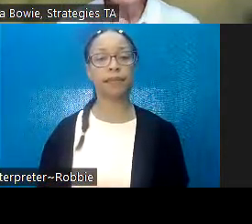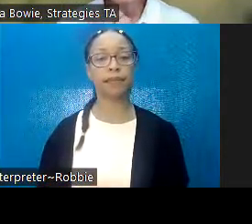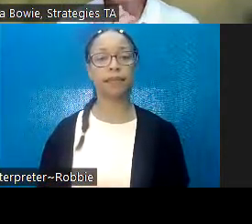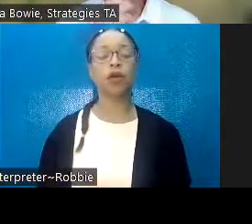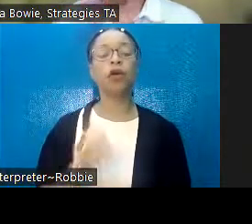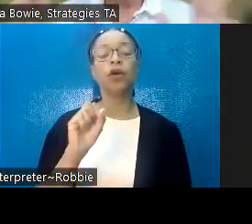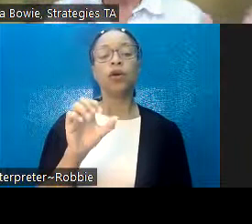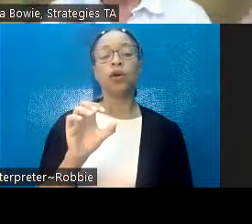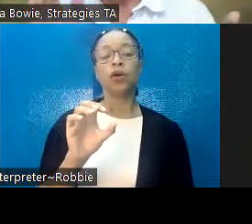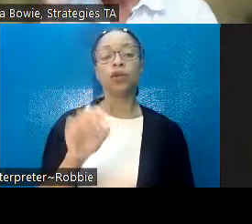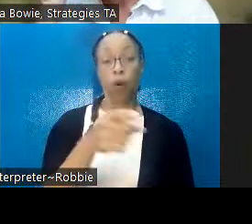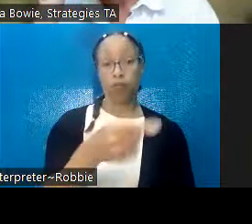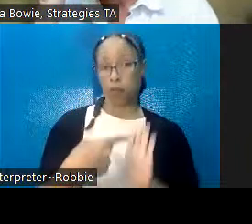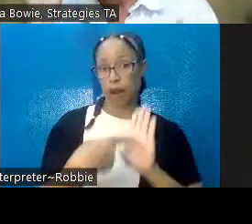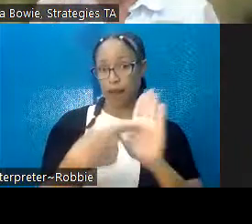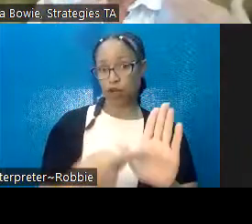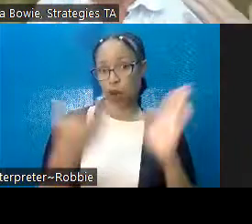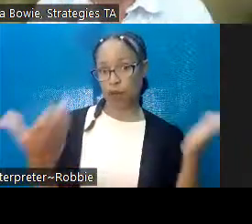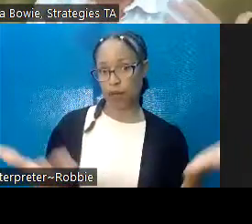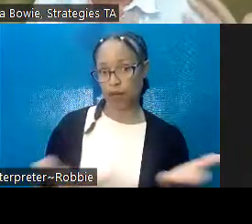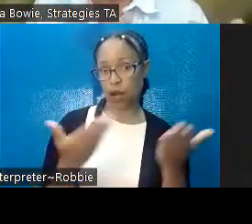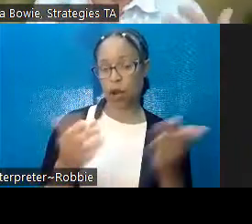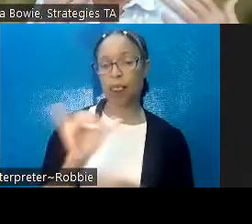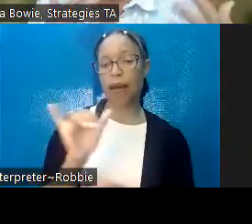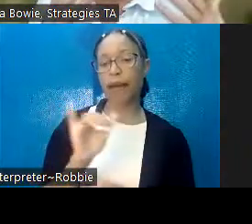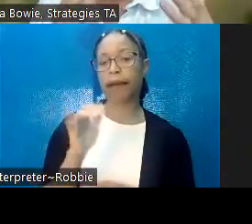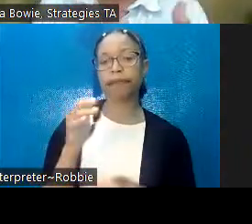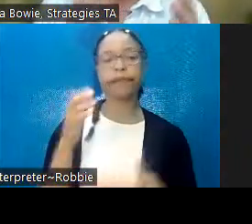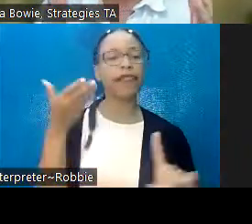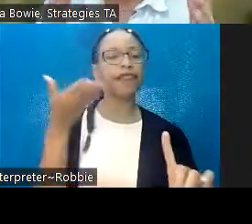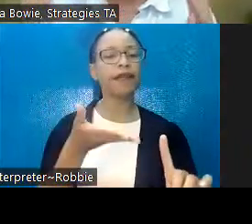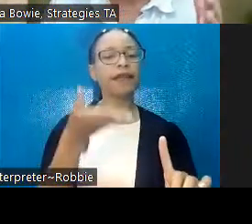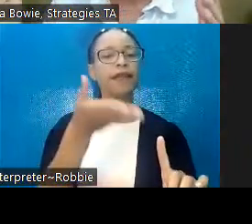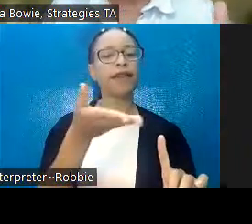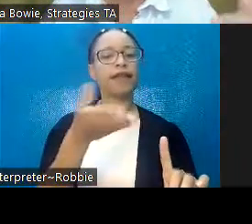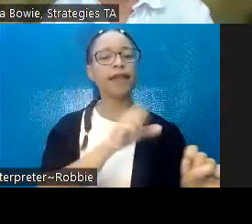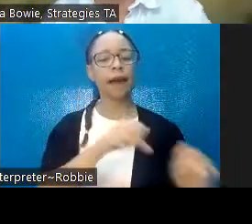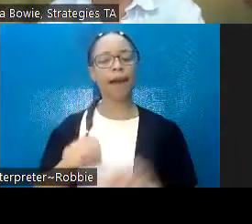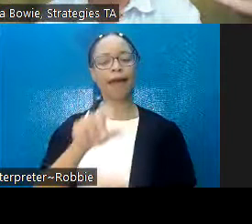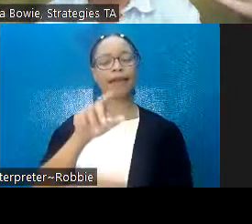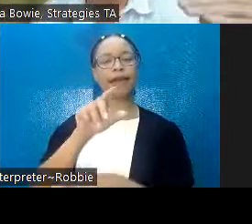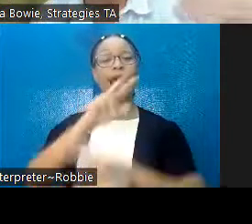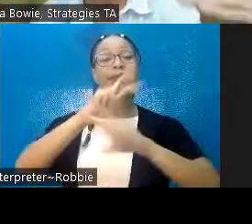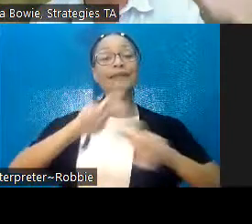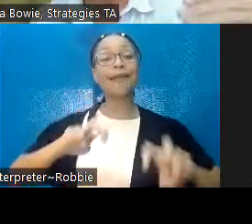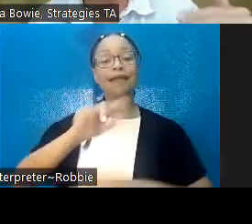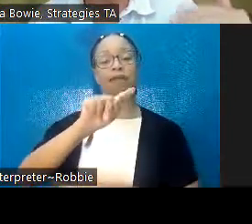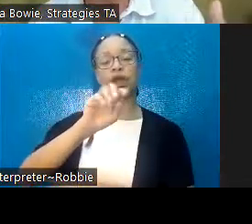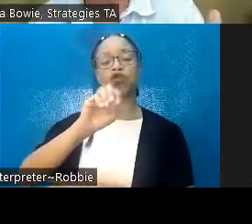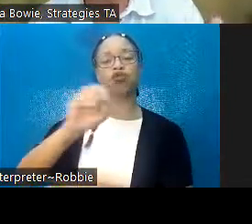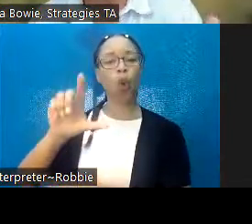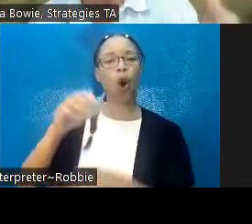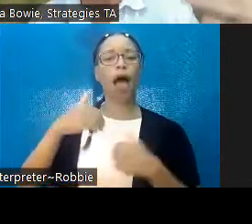So what I outlined here, like this is what the capacity assessment tool has underneath each of